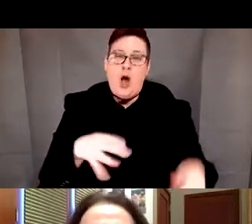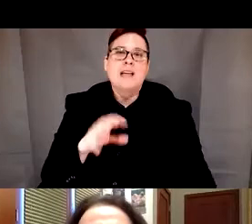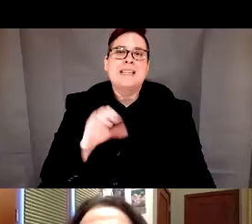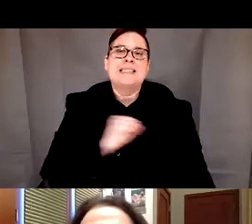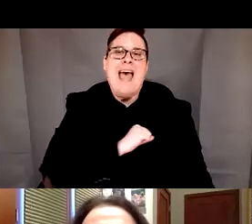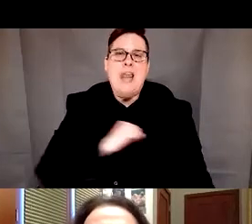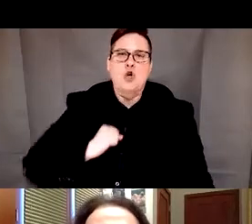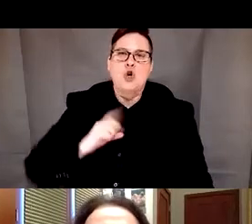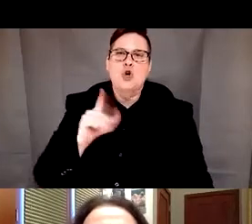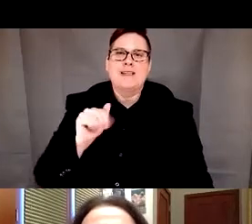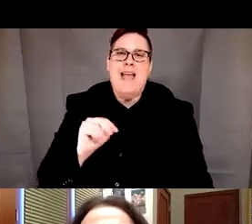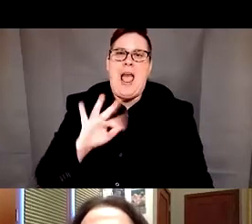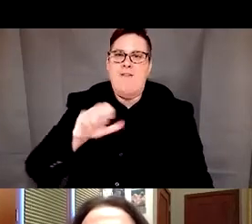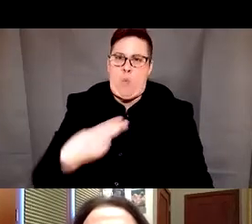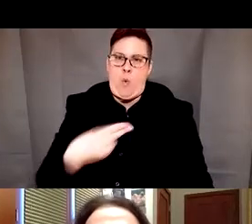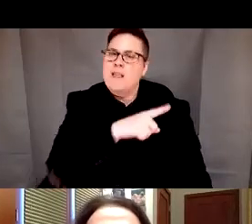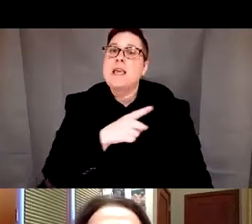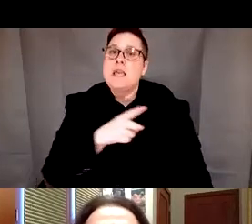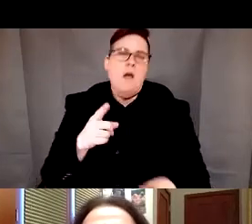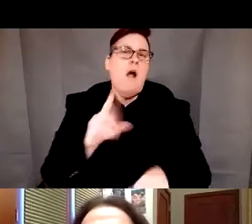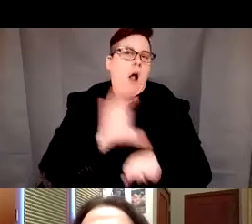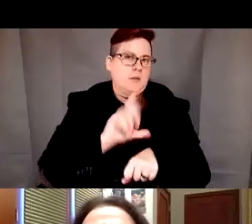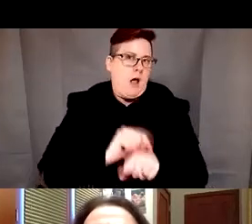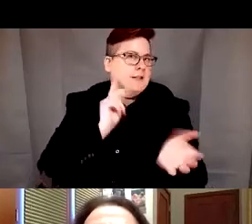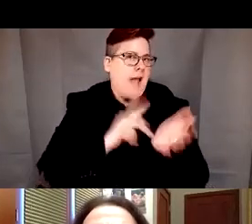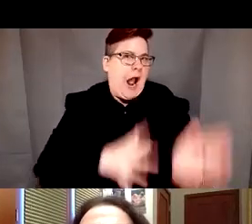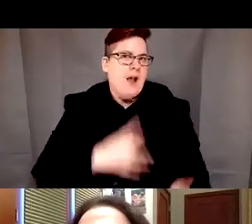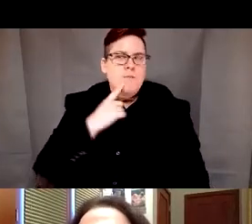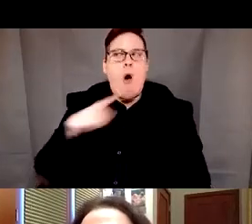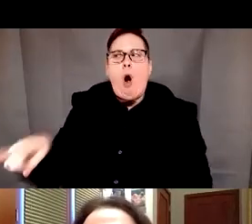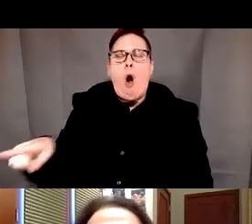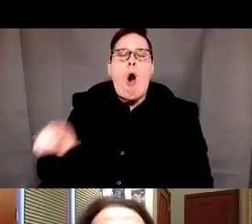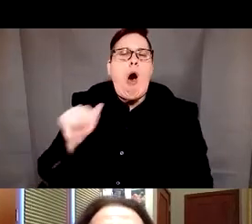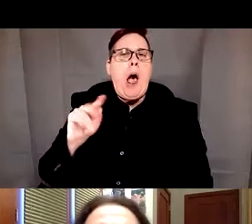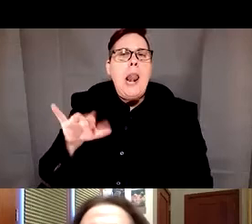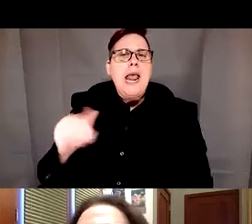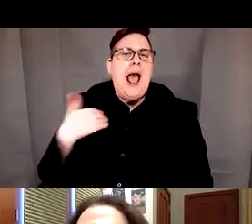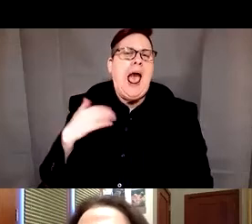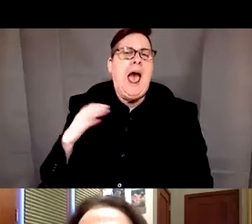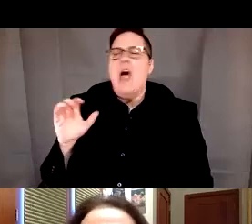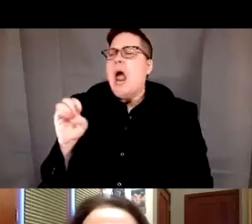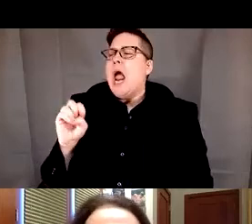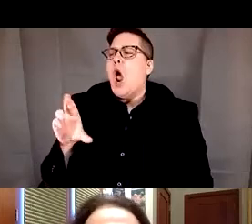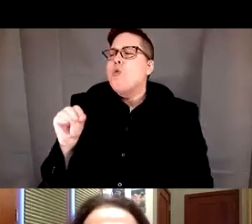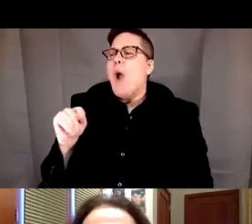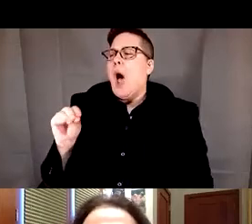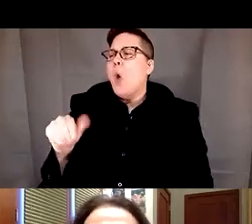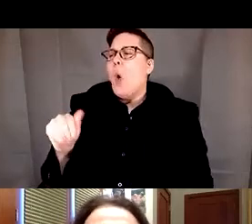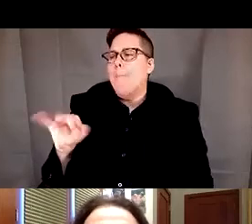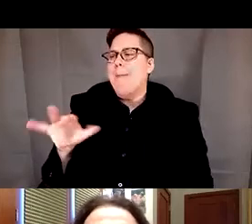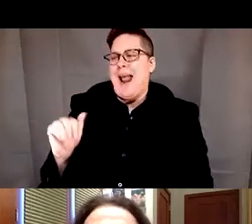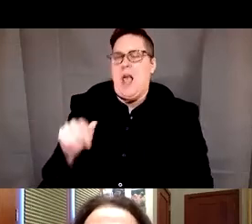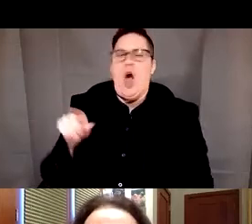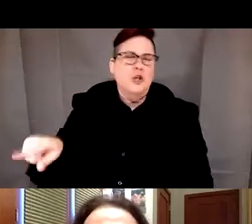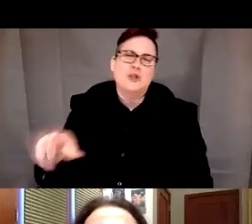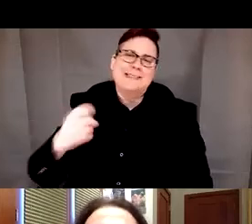some psychiatrists, and they said that Anita Hill had erotomania, and that's why she was making these allegations. And